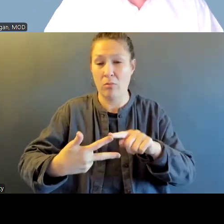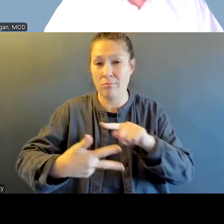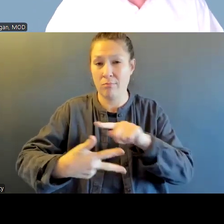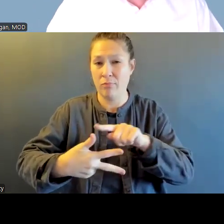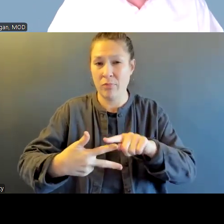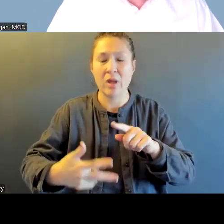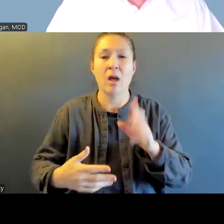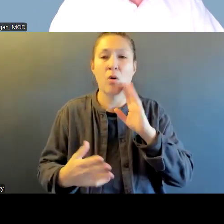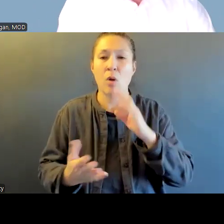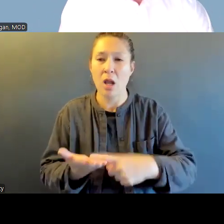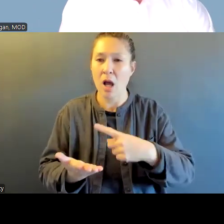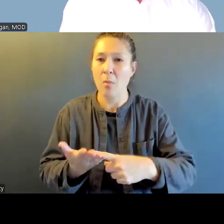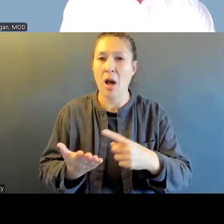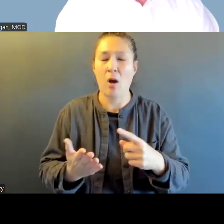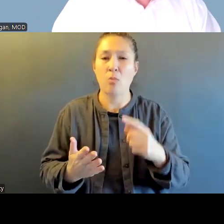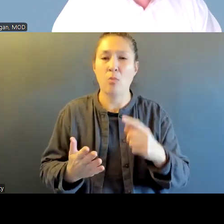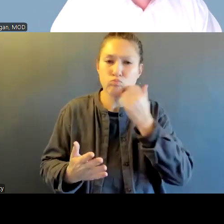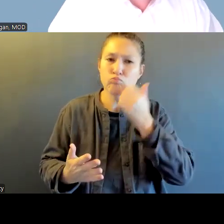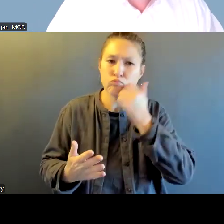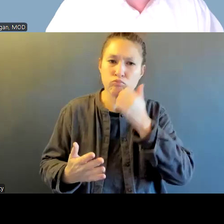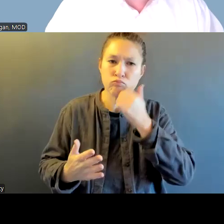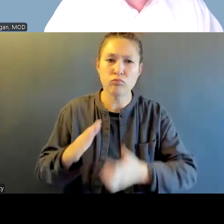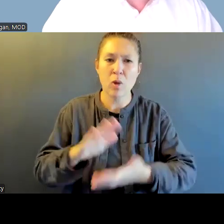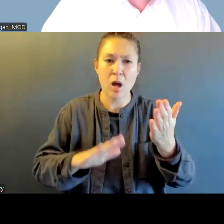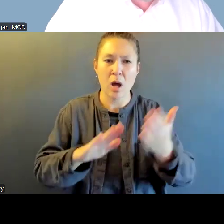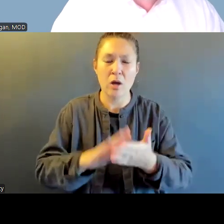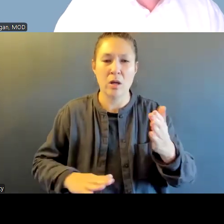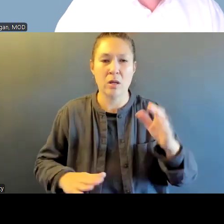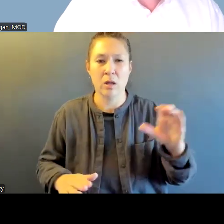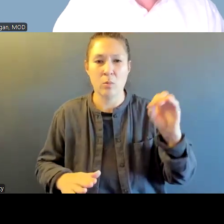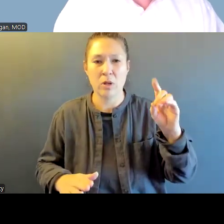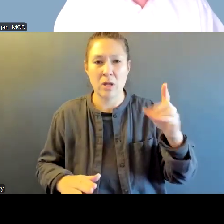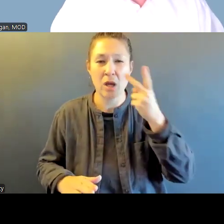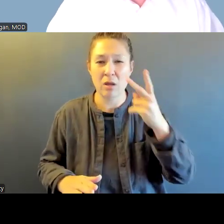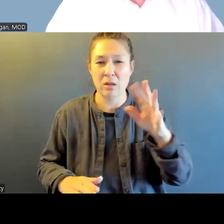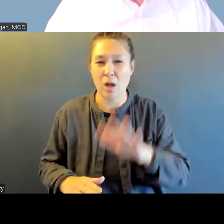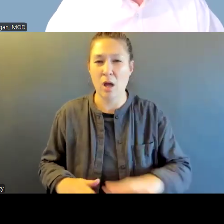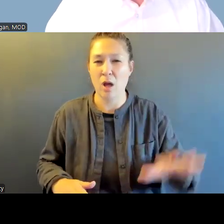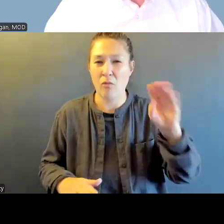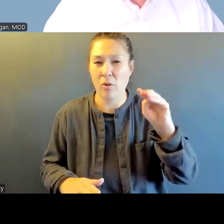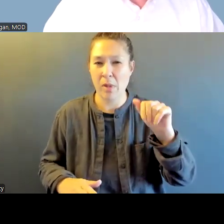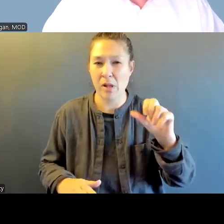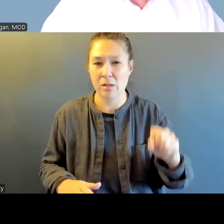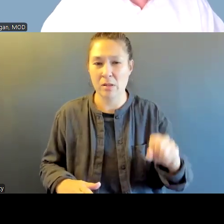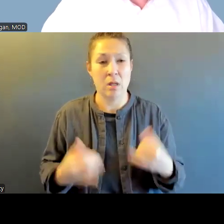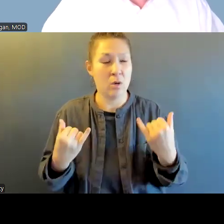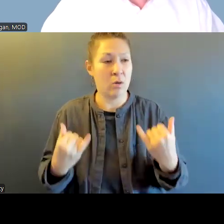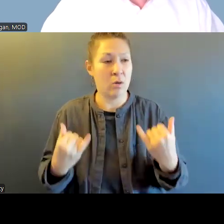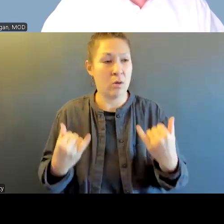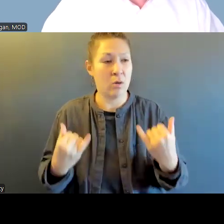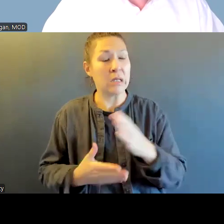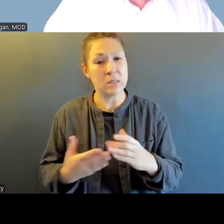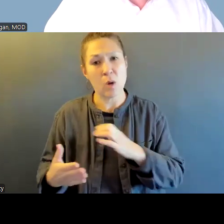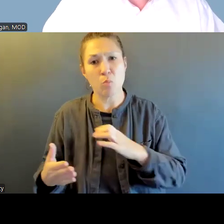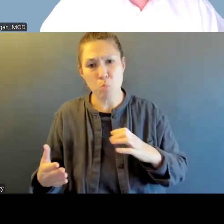of commissions, what we typically see from commissions throughout the Commonwealth. Now, right now, some commissions are a little bit more active than